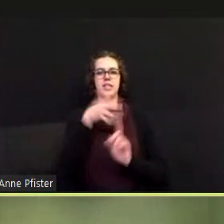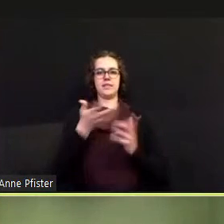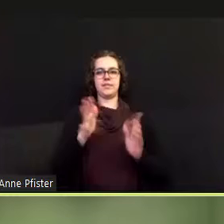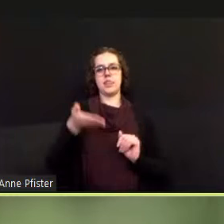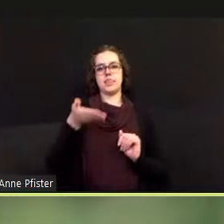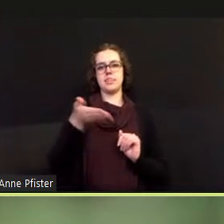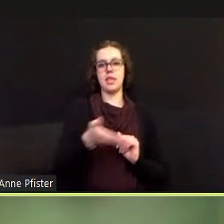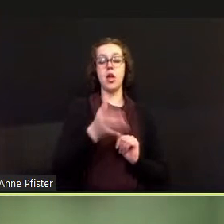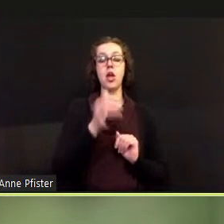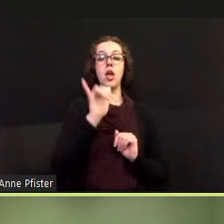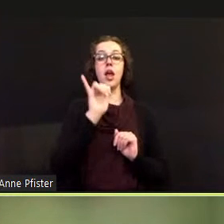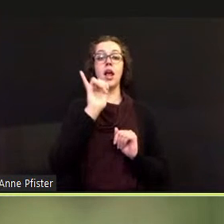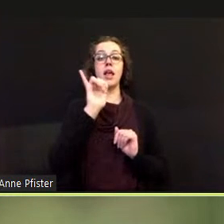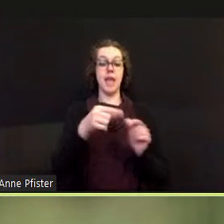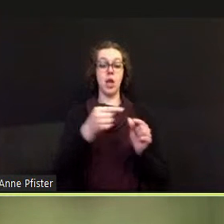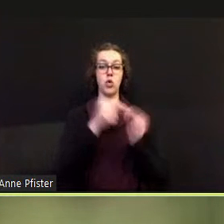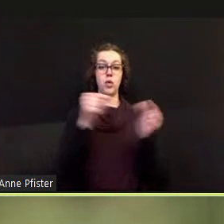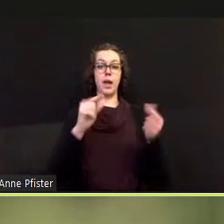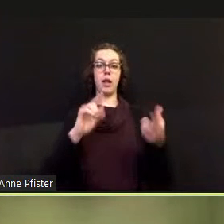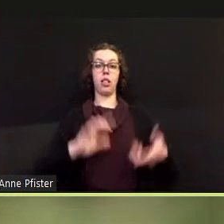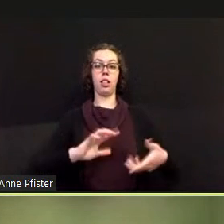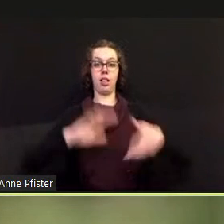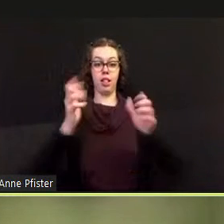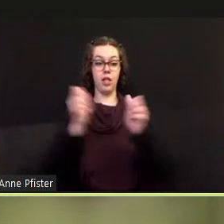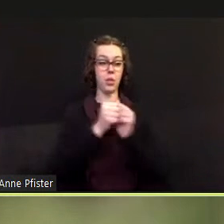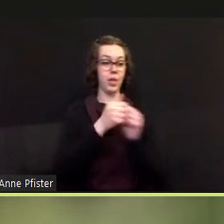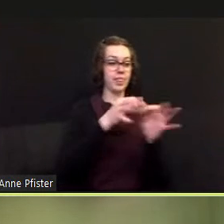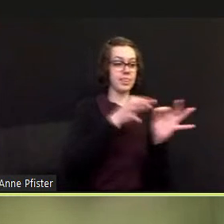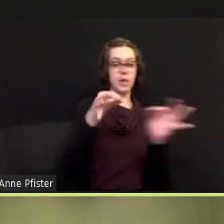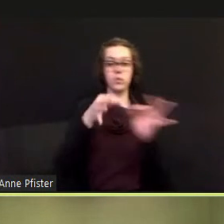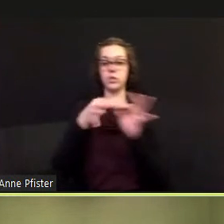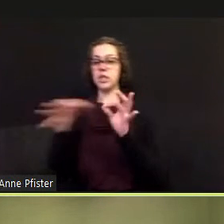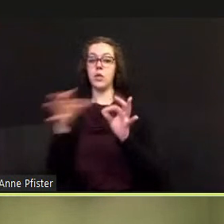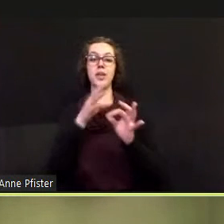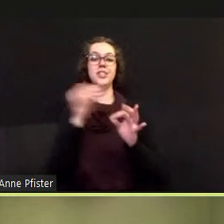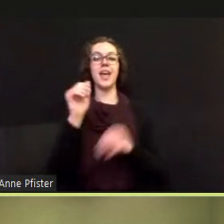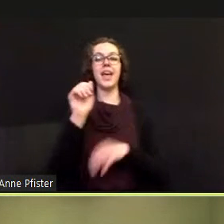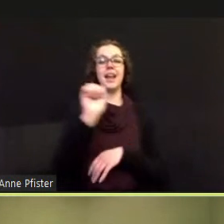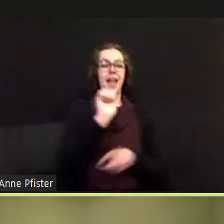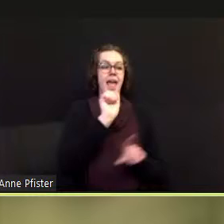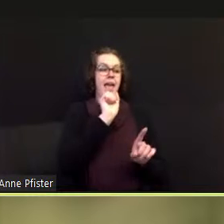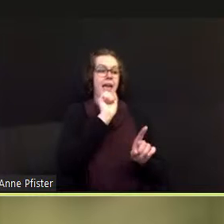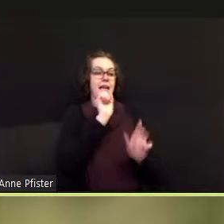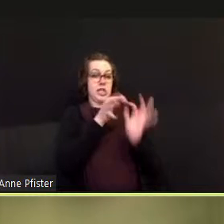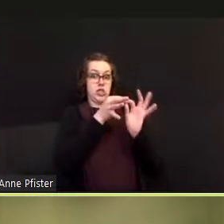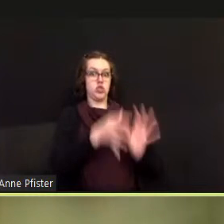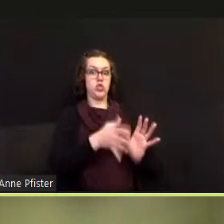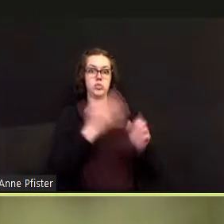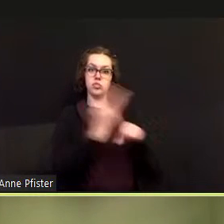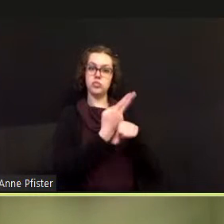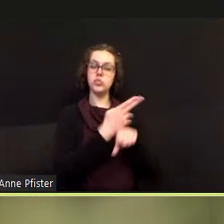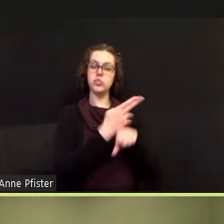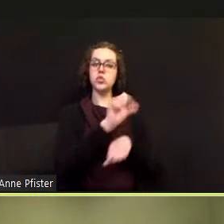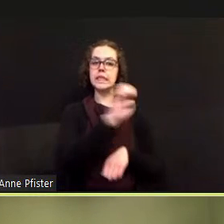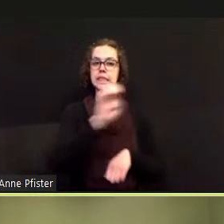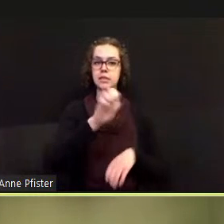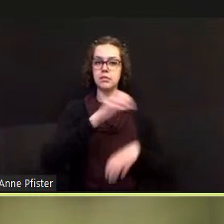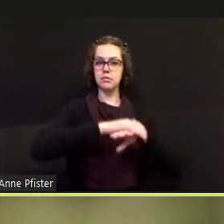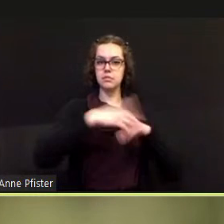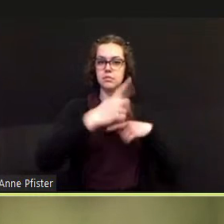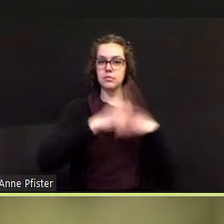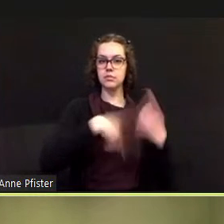grammatical mismatch between the two languages and the fact that the interpreter was using signed English resulted in this interpreting error